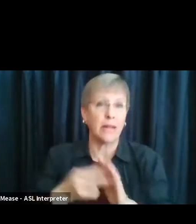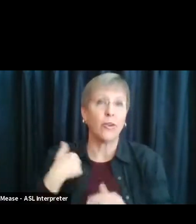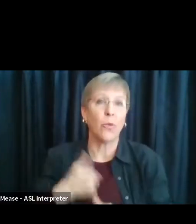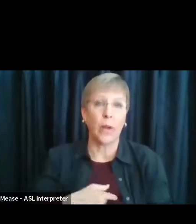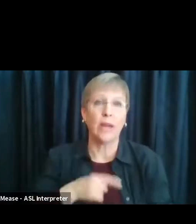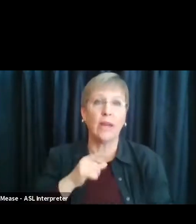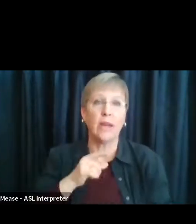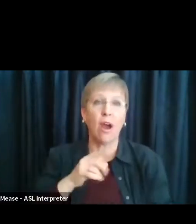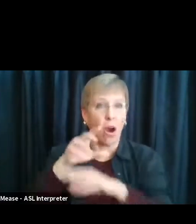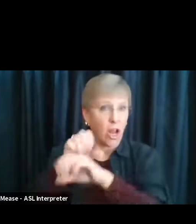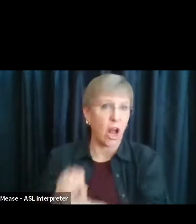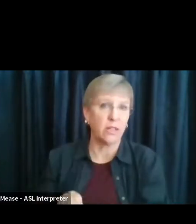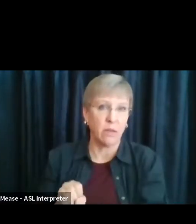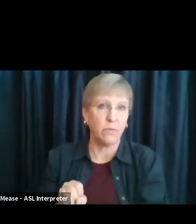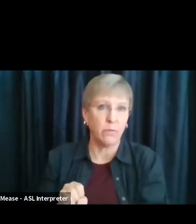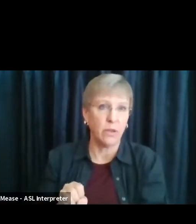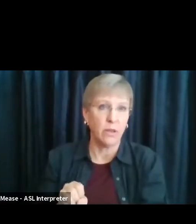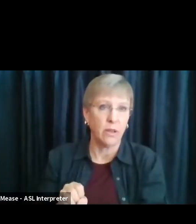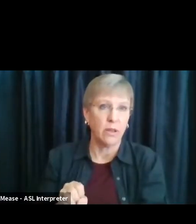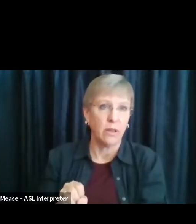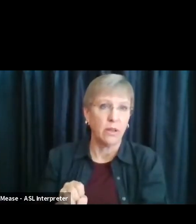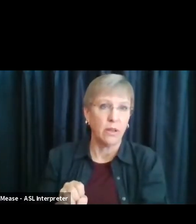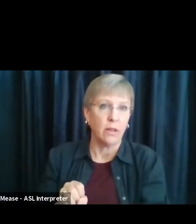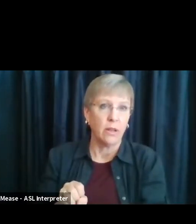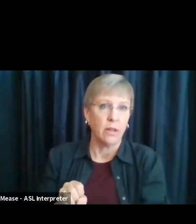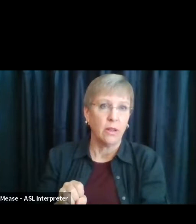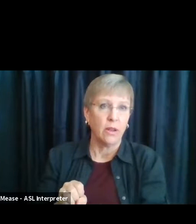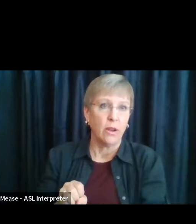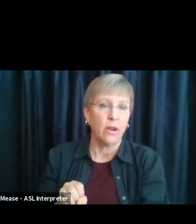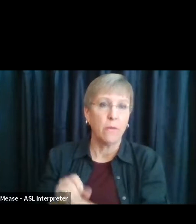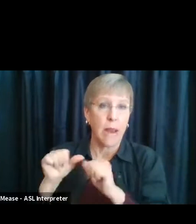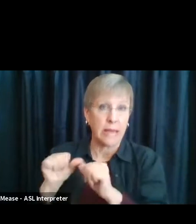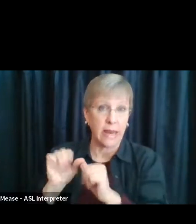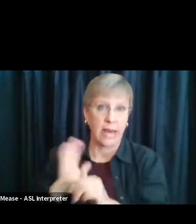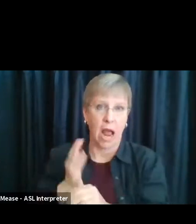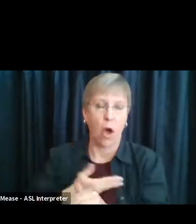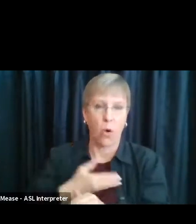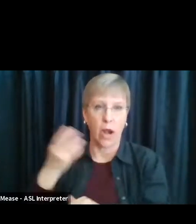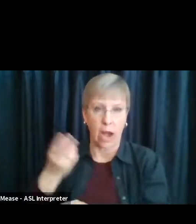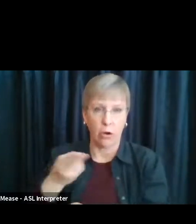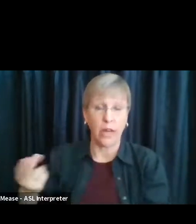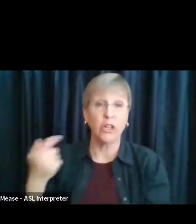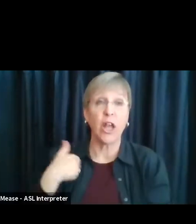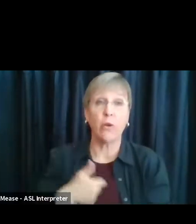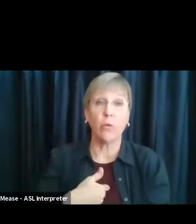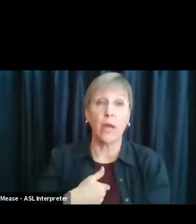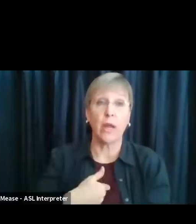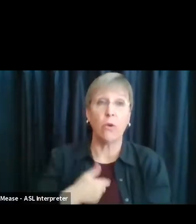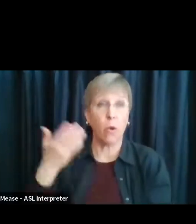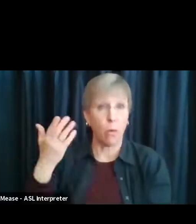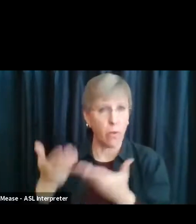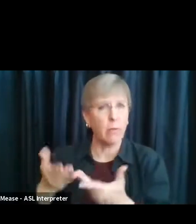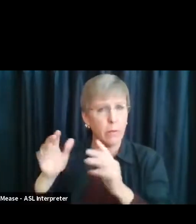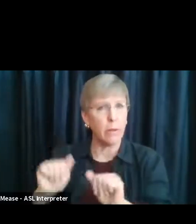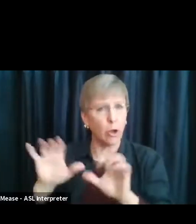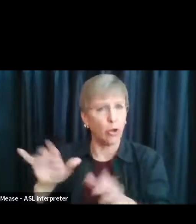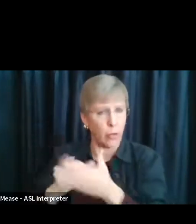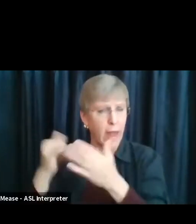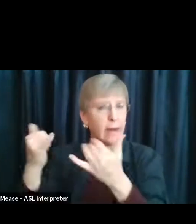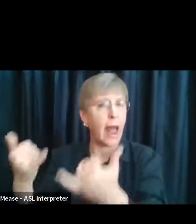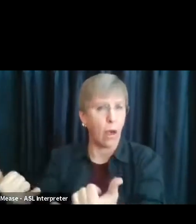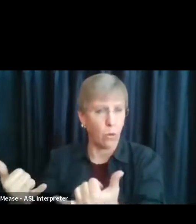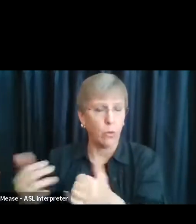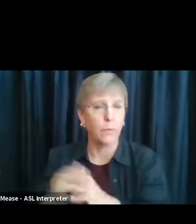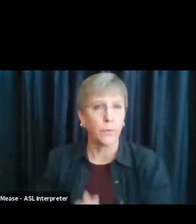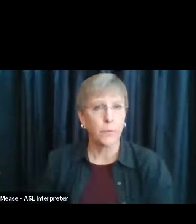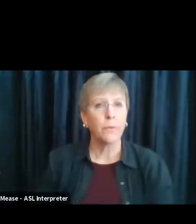we're used to maintain our heritage, and that we'll probably be able to do it now.